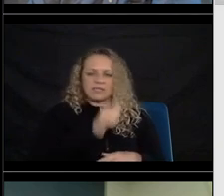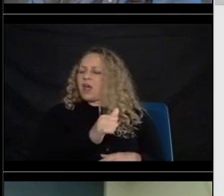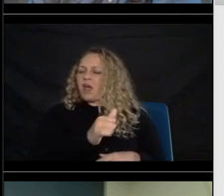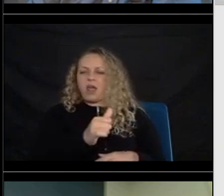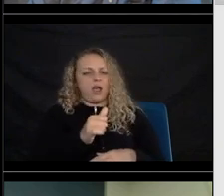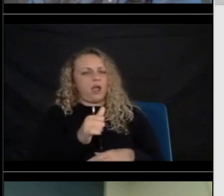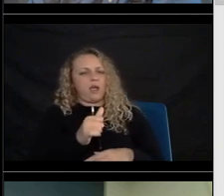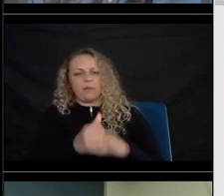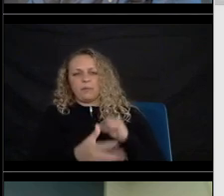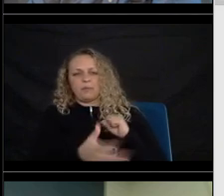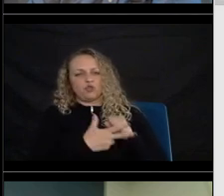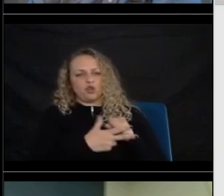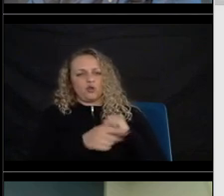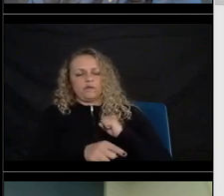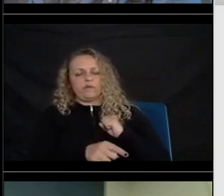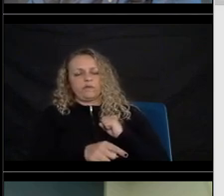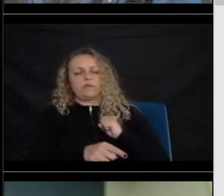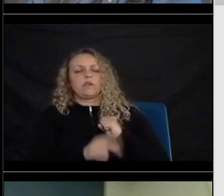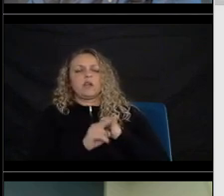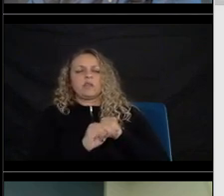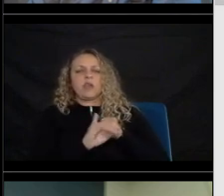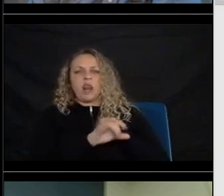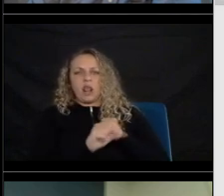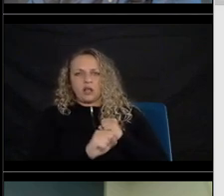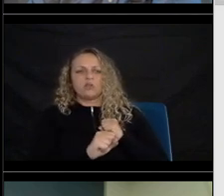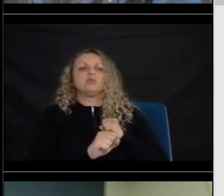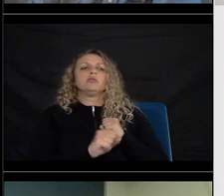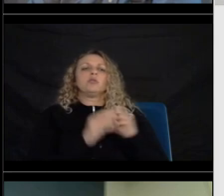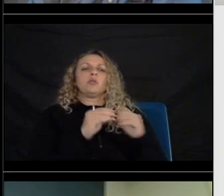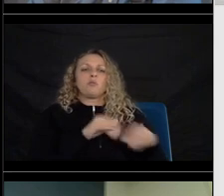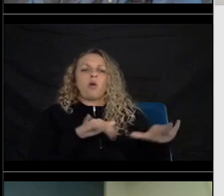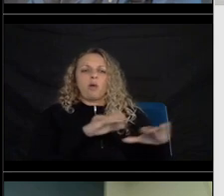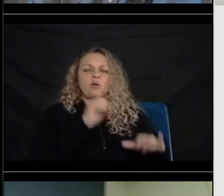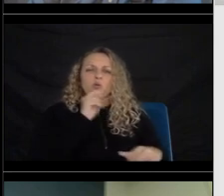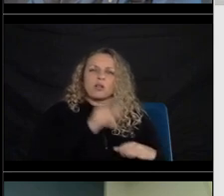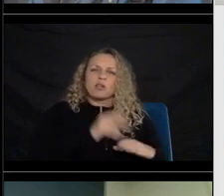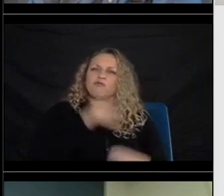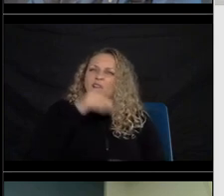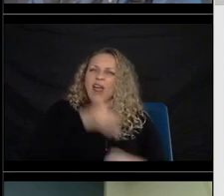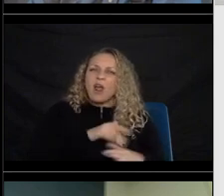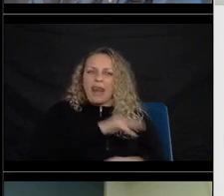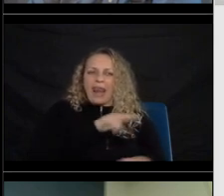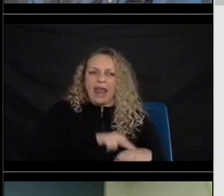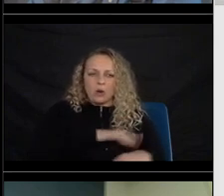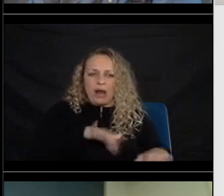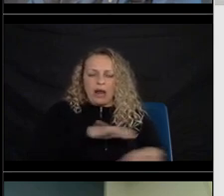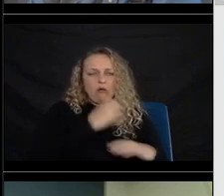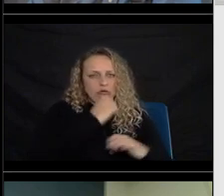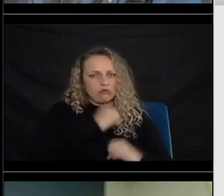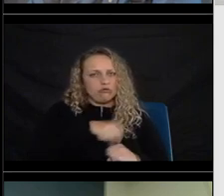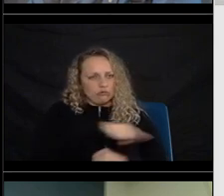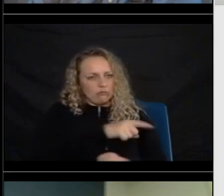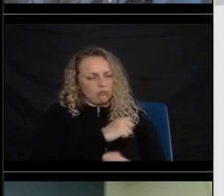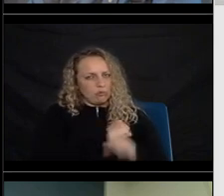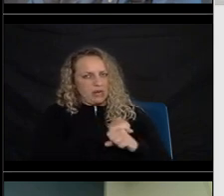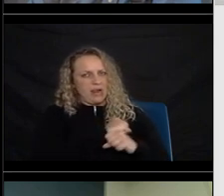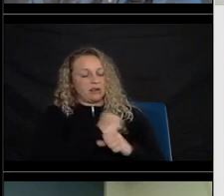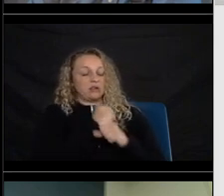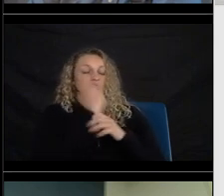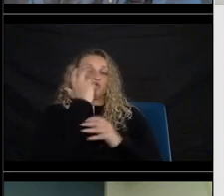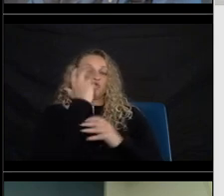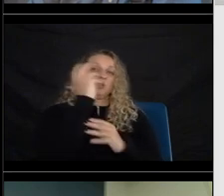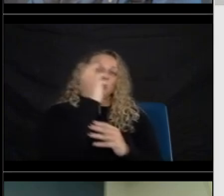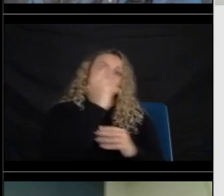been preserved. The Nichols property is a functional and rare natural area deserving of protection. Hundreds and hundreds of trees flourish